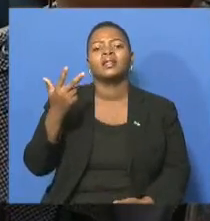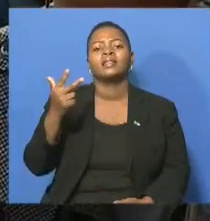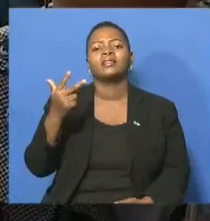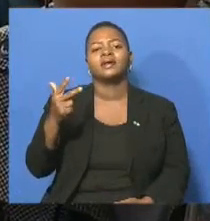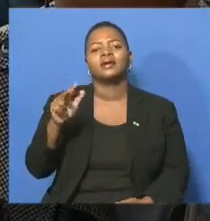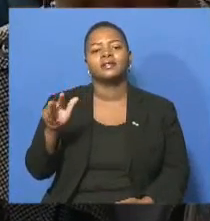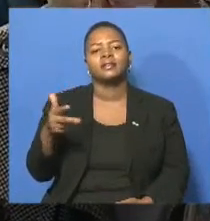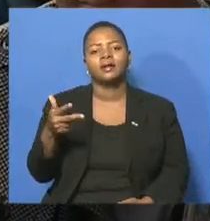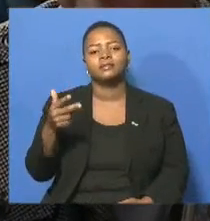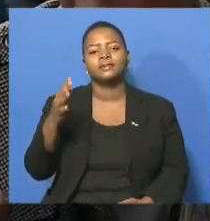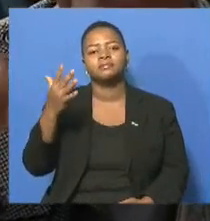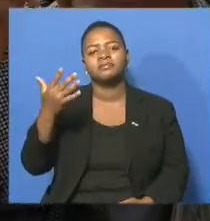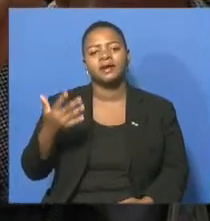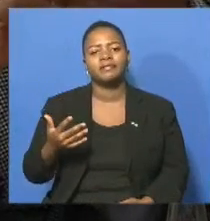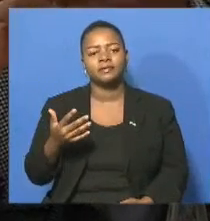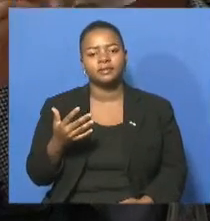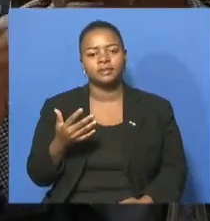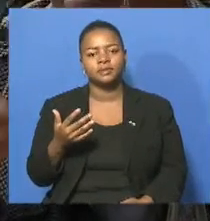3,500